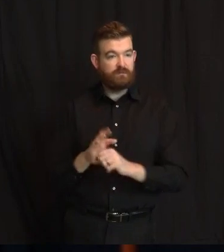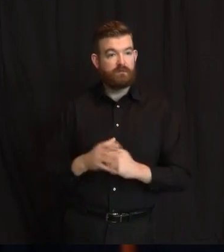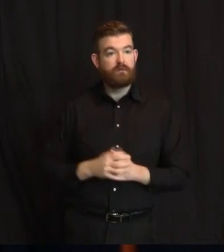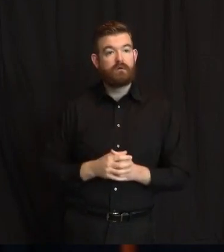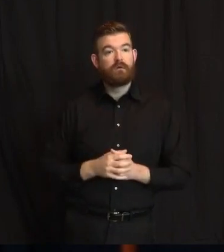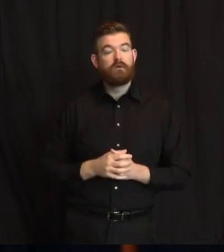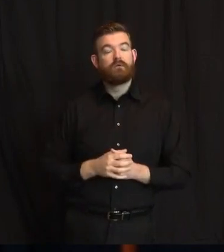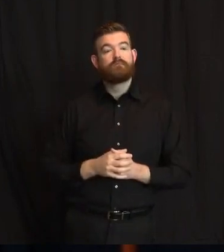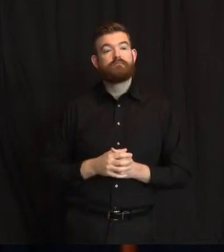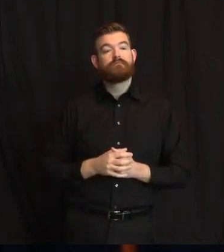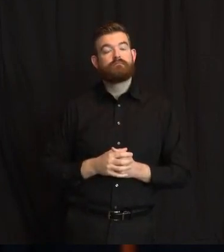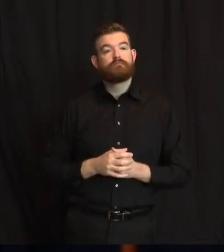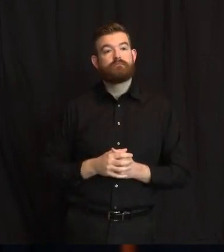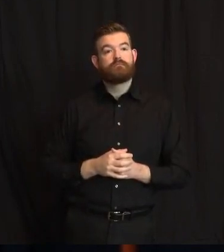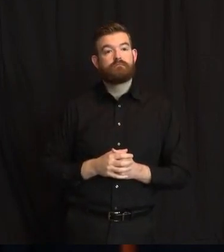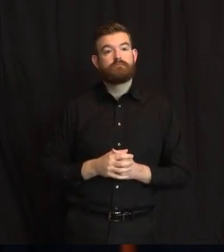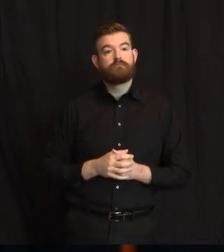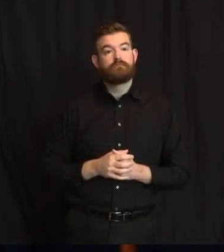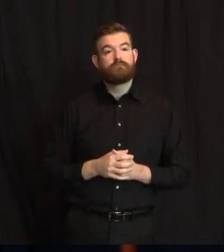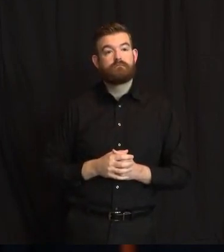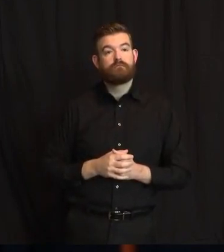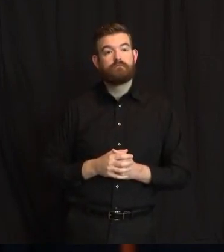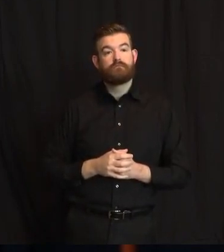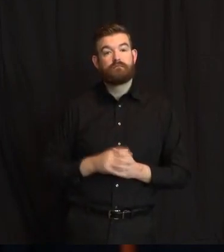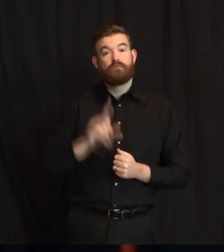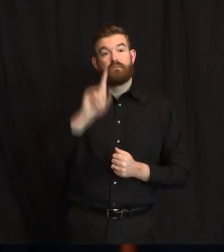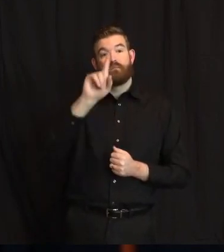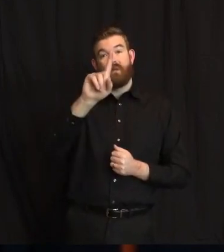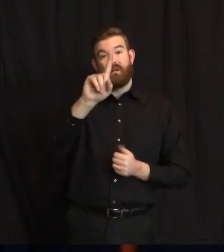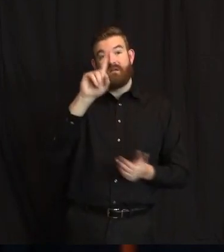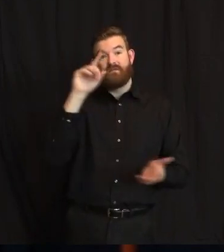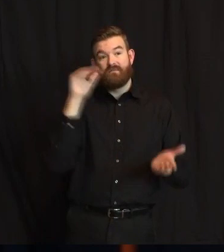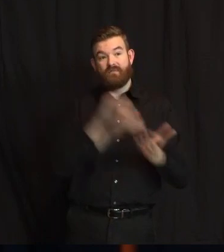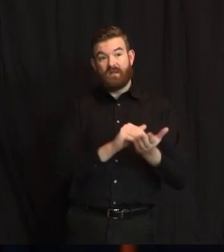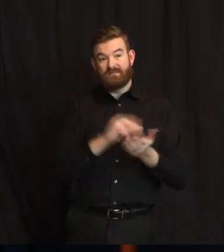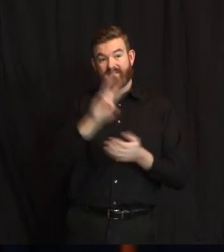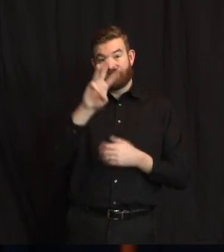1,679 are considered critical care, and